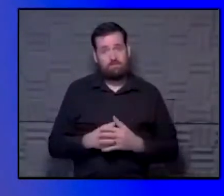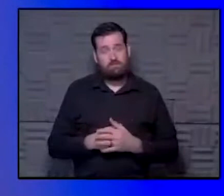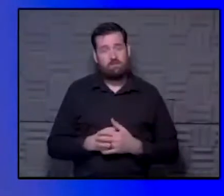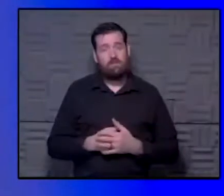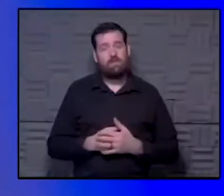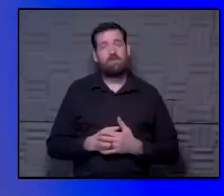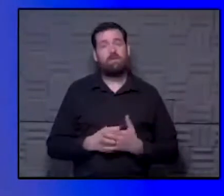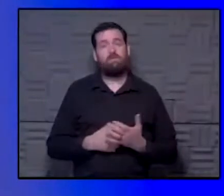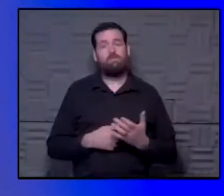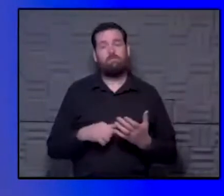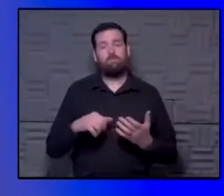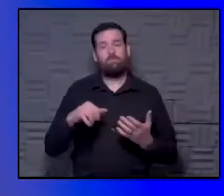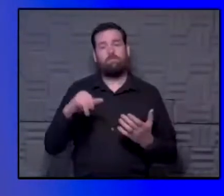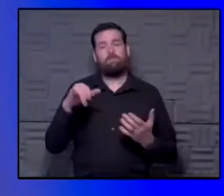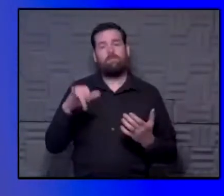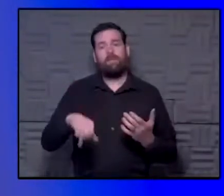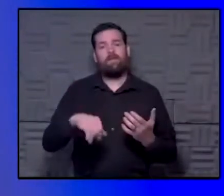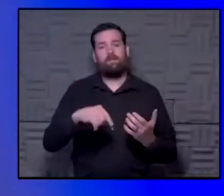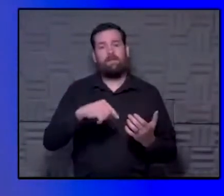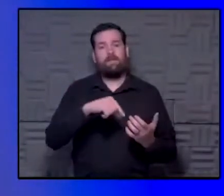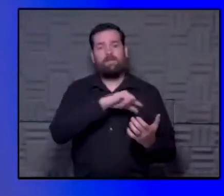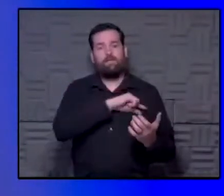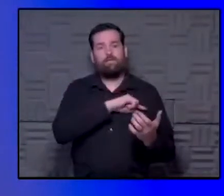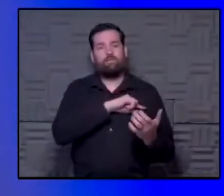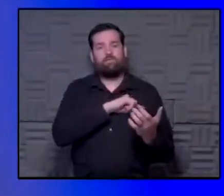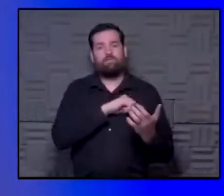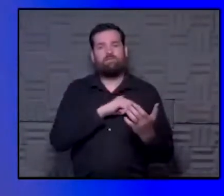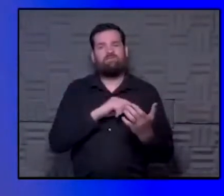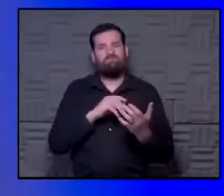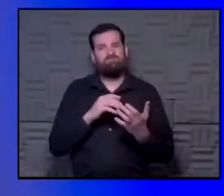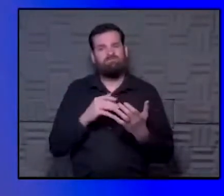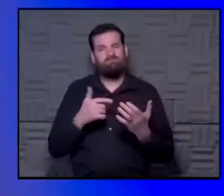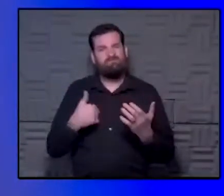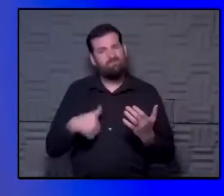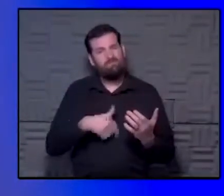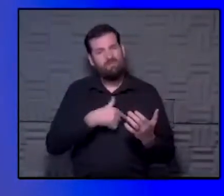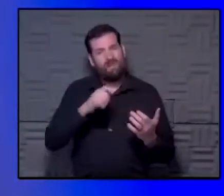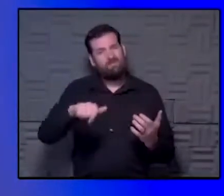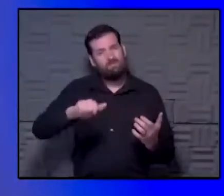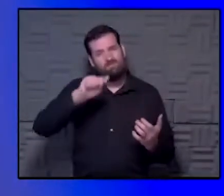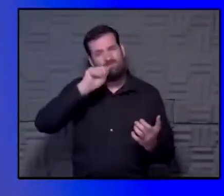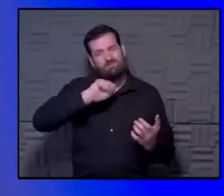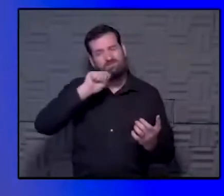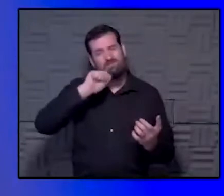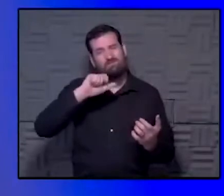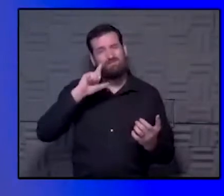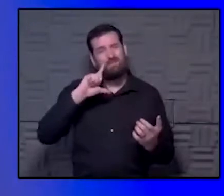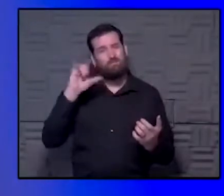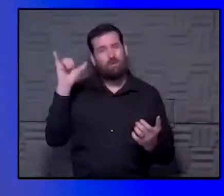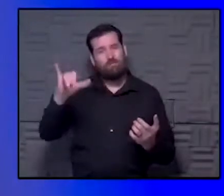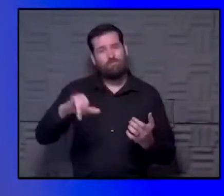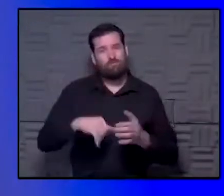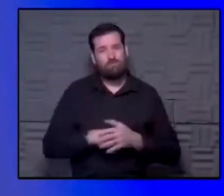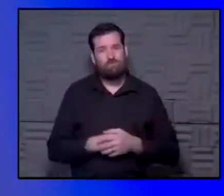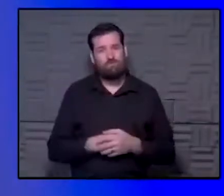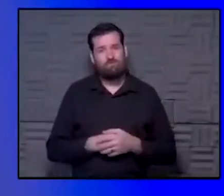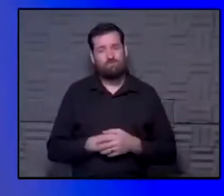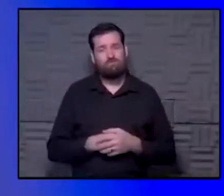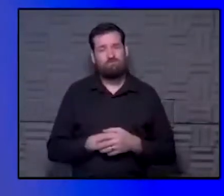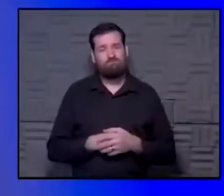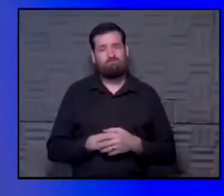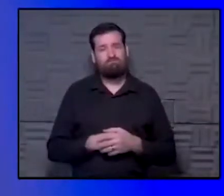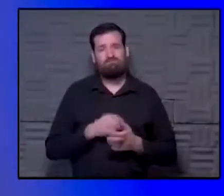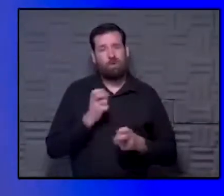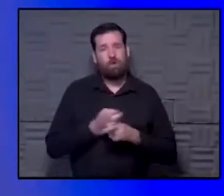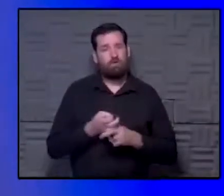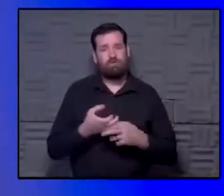Is a guilt that some of us have to live with for the rest of our lives. You bet. And that's a hard guilt, and